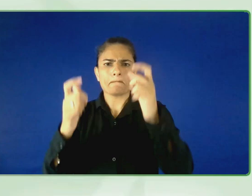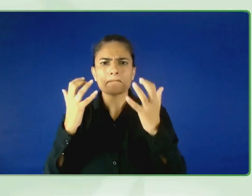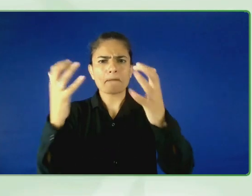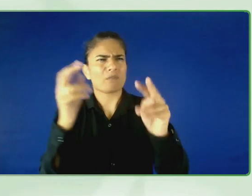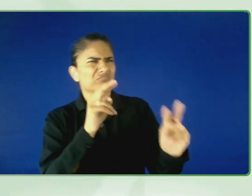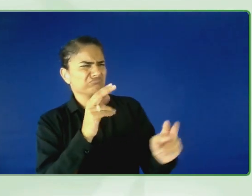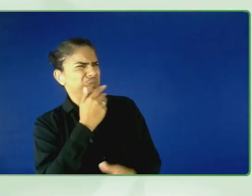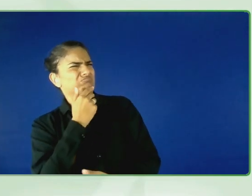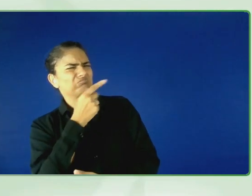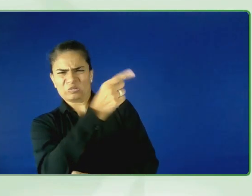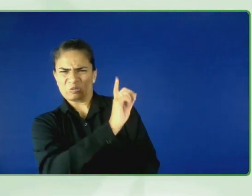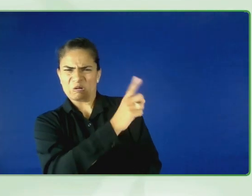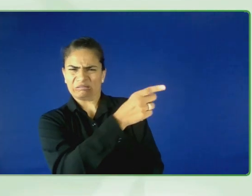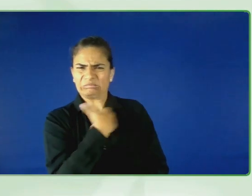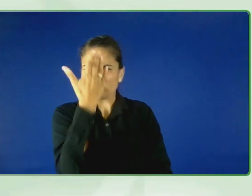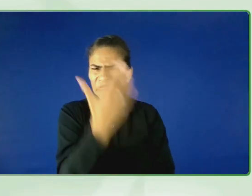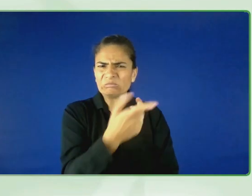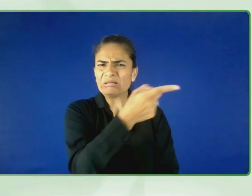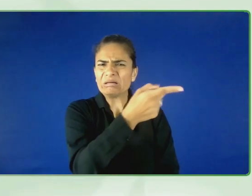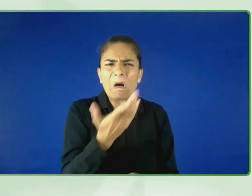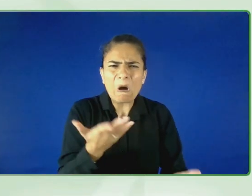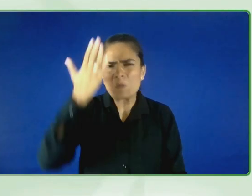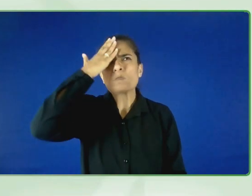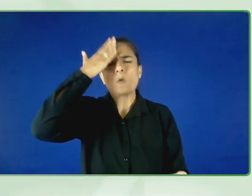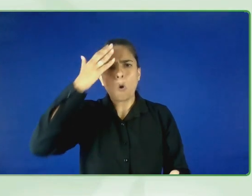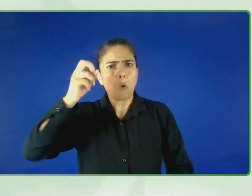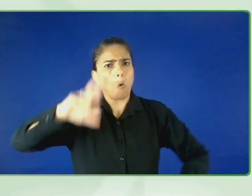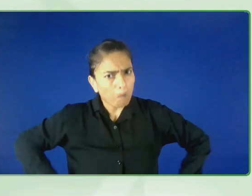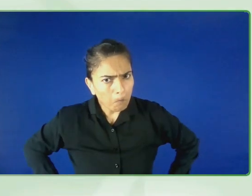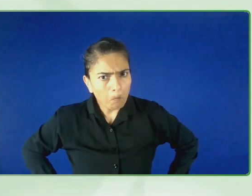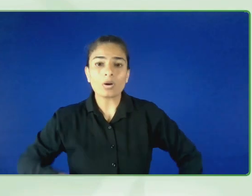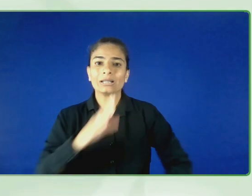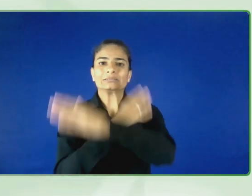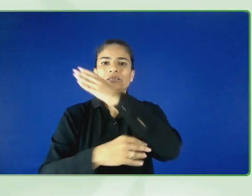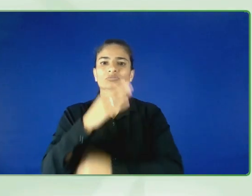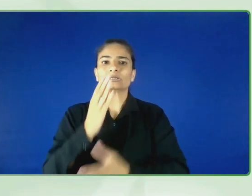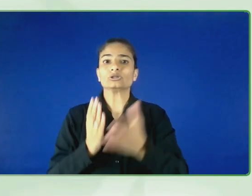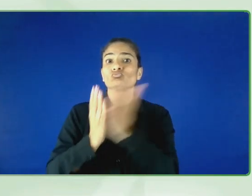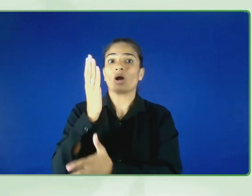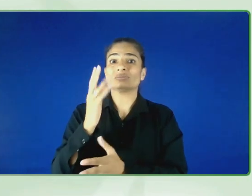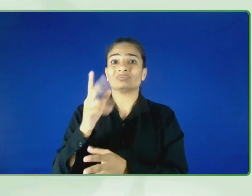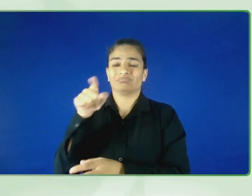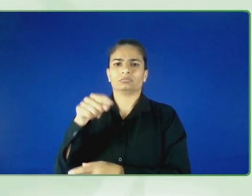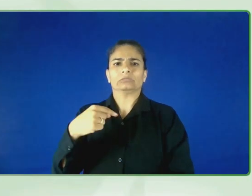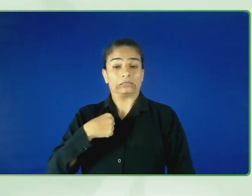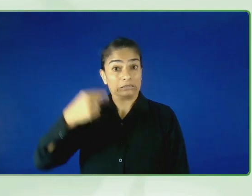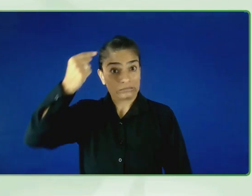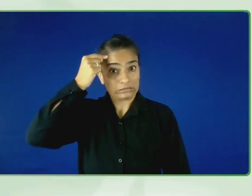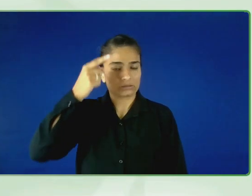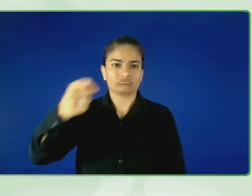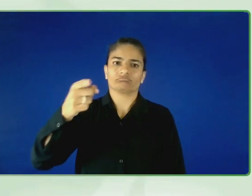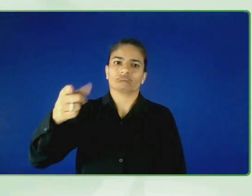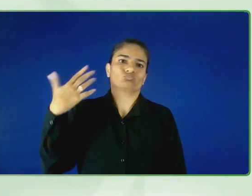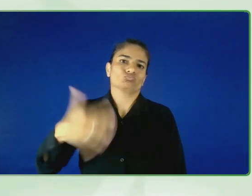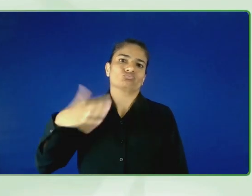little to no awareness of disability rights issues. And I believe that sort of impact is invaluable for bringing